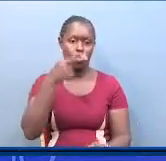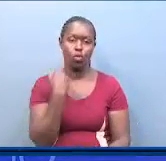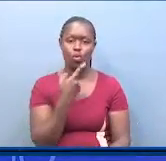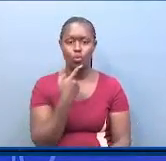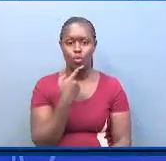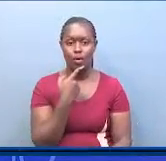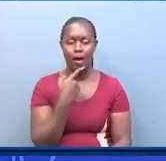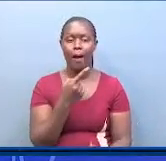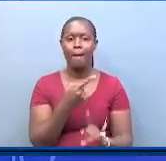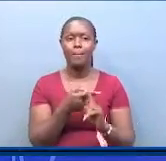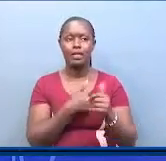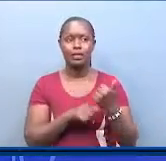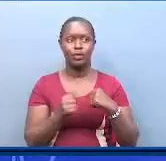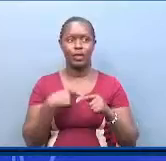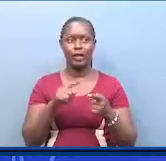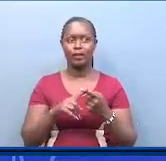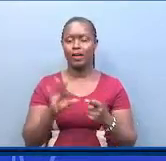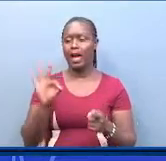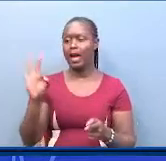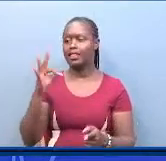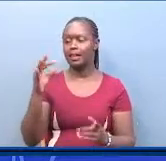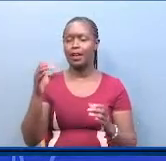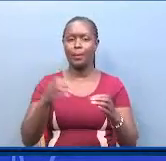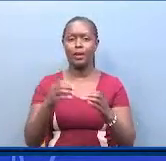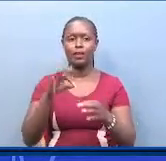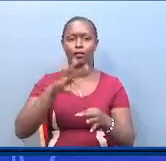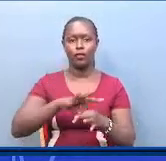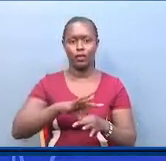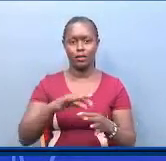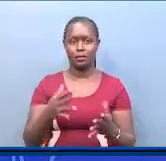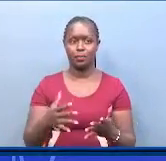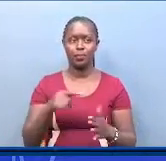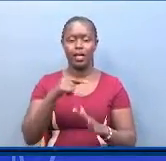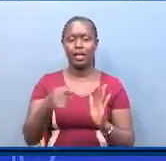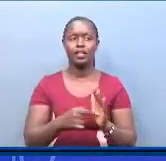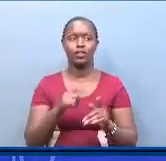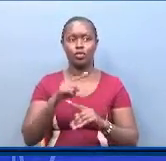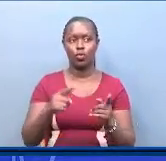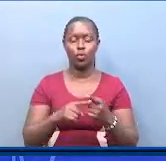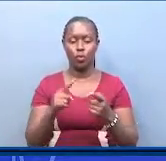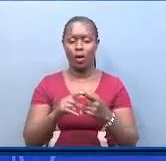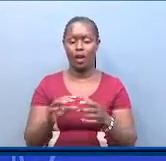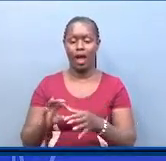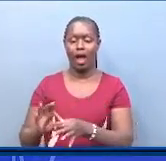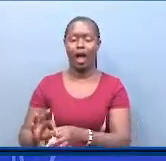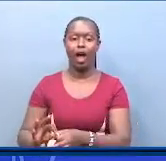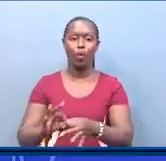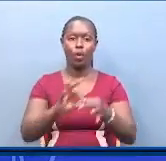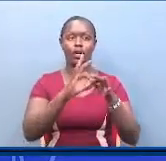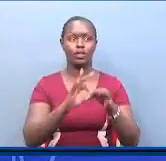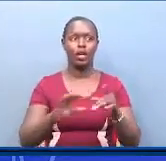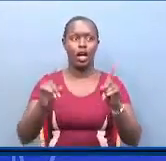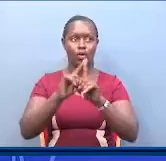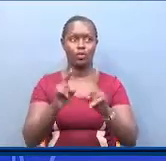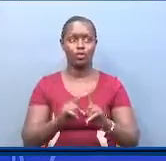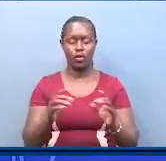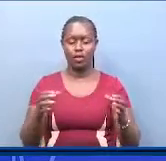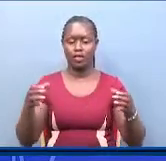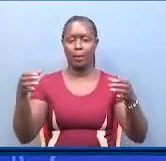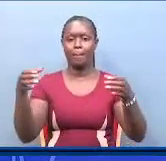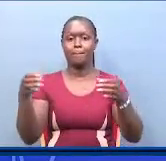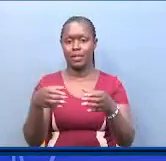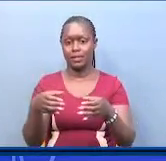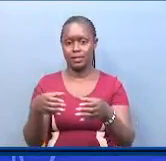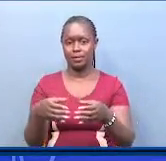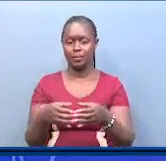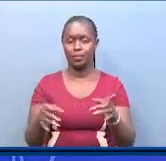it, there's what we call the third party vote. The third party vote is we're in a coalition and the dominant party is X and the other